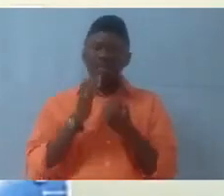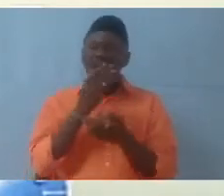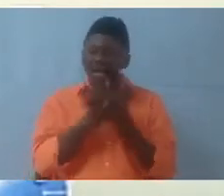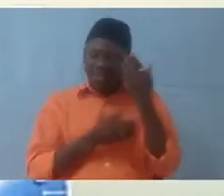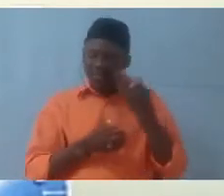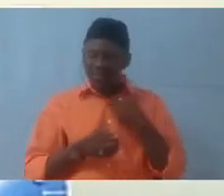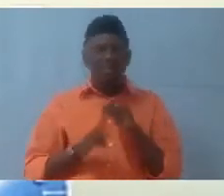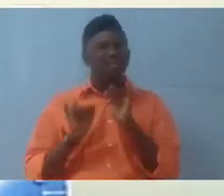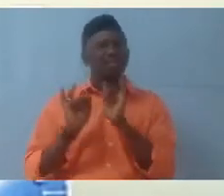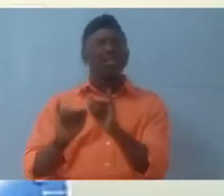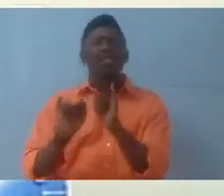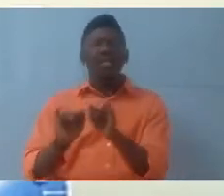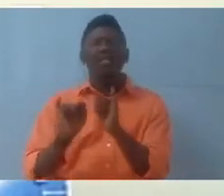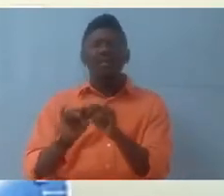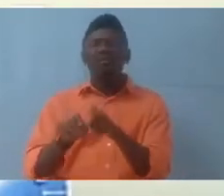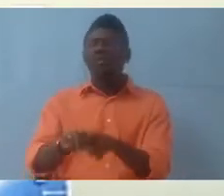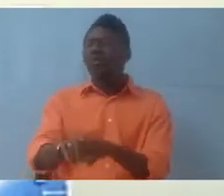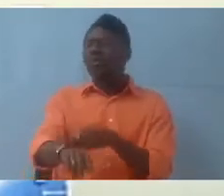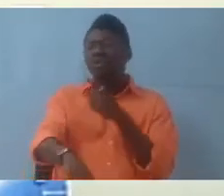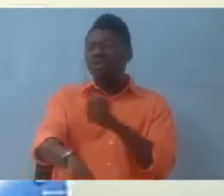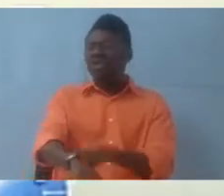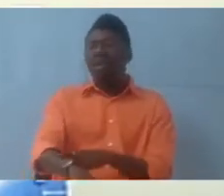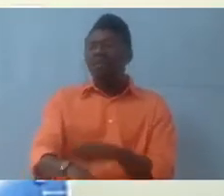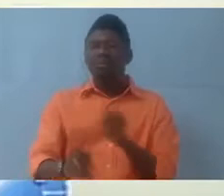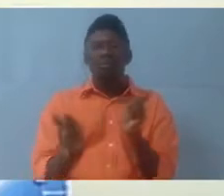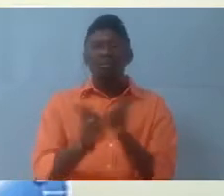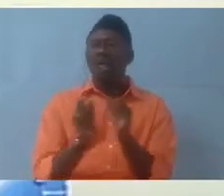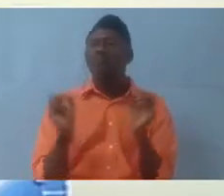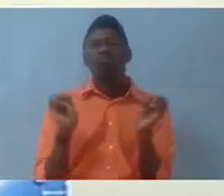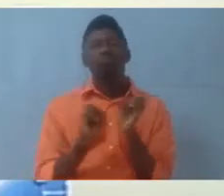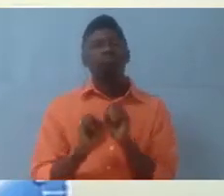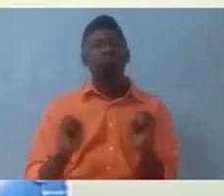there for a very long period of time without even seeing him.